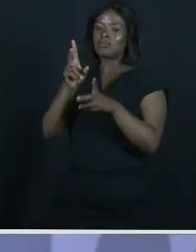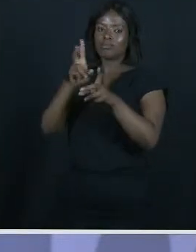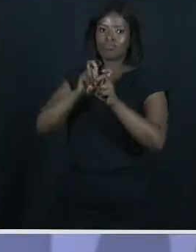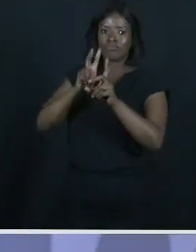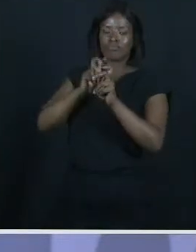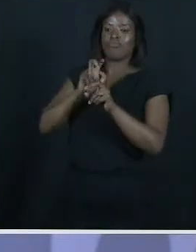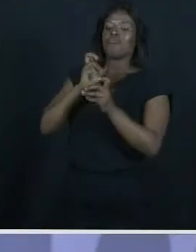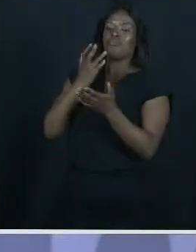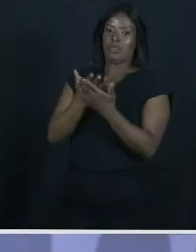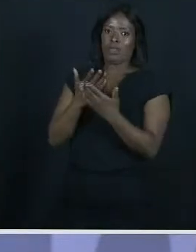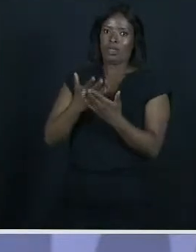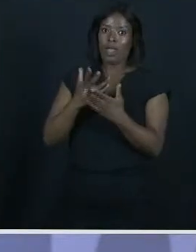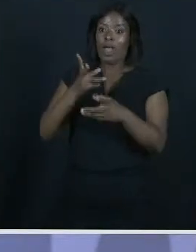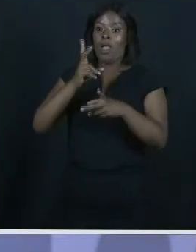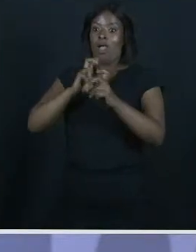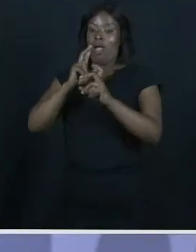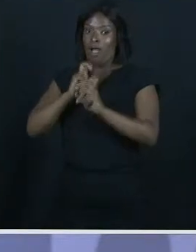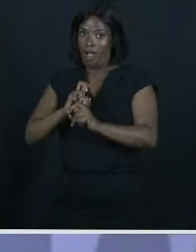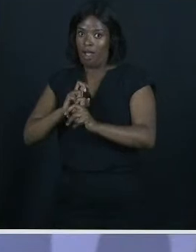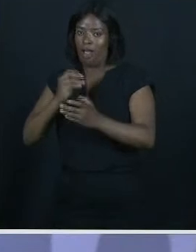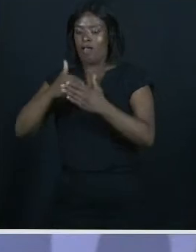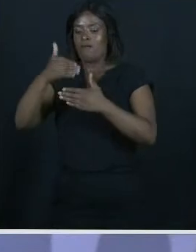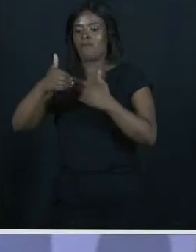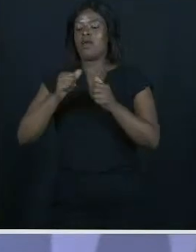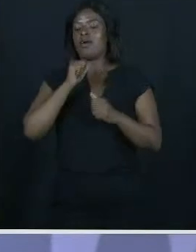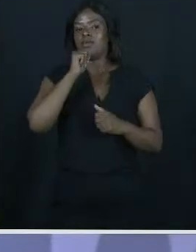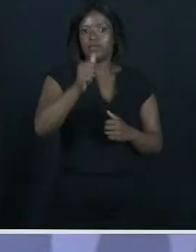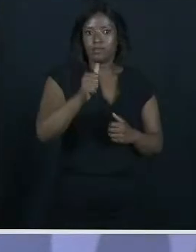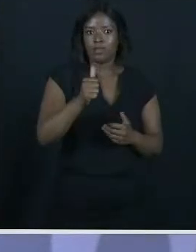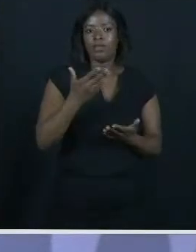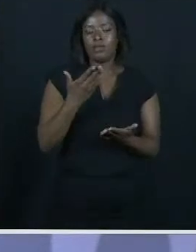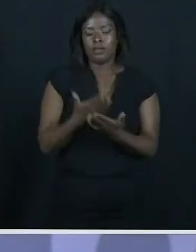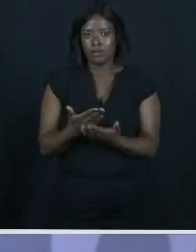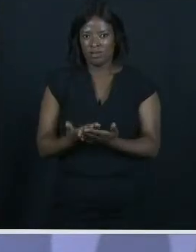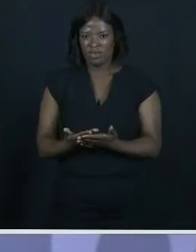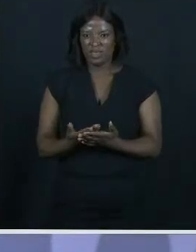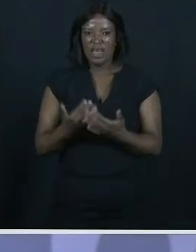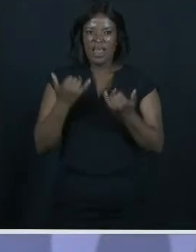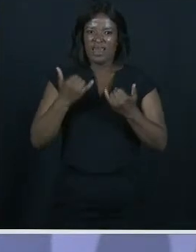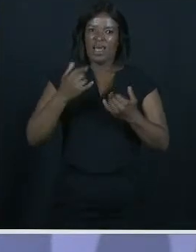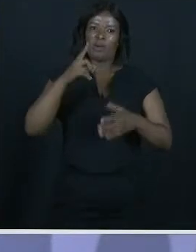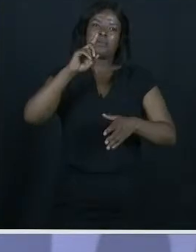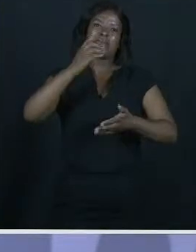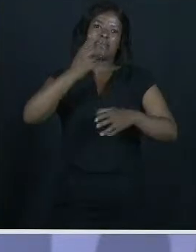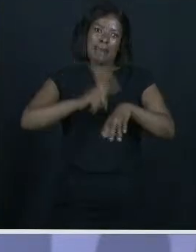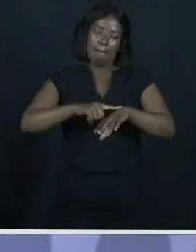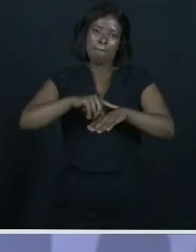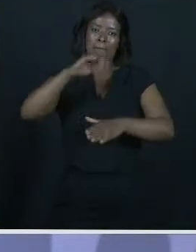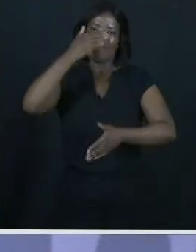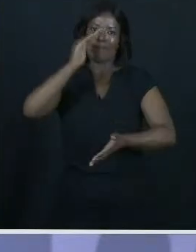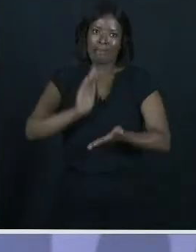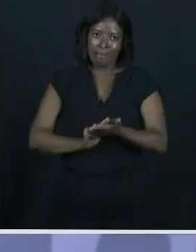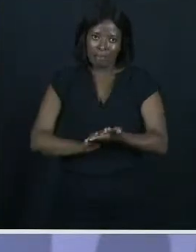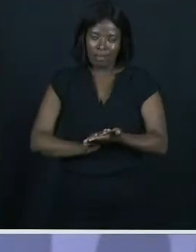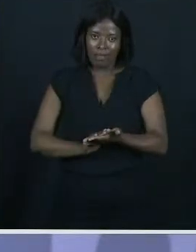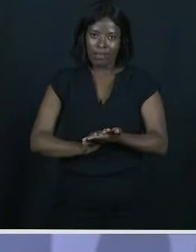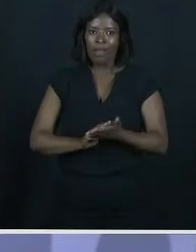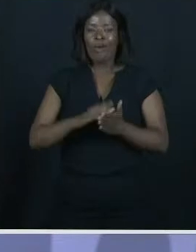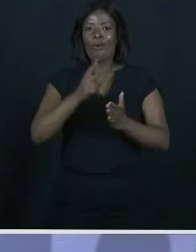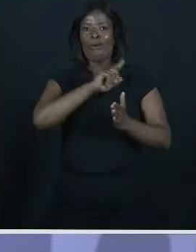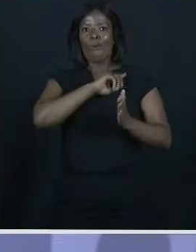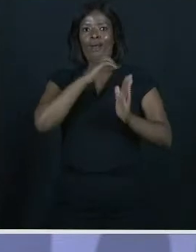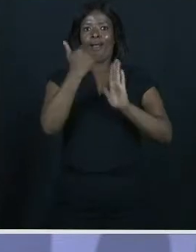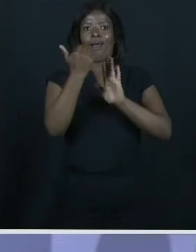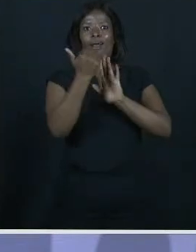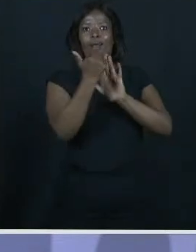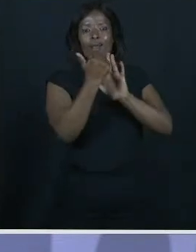have. So we'll go now. We have lost an entire agenda item,